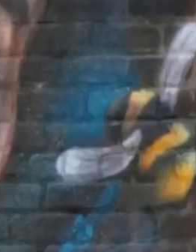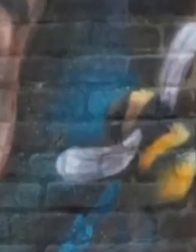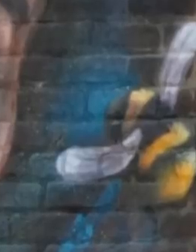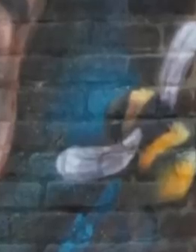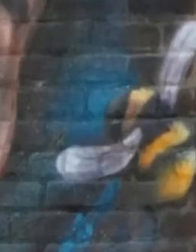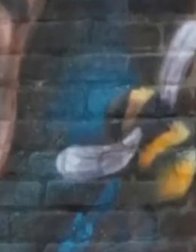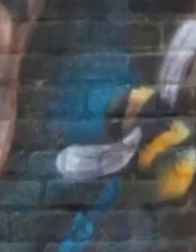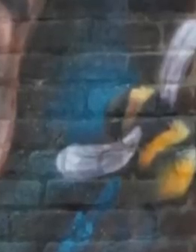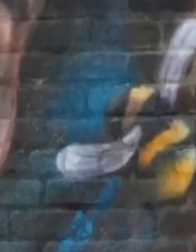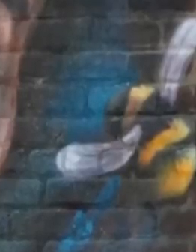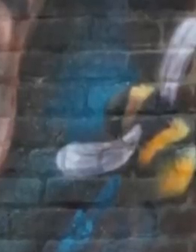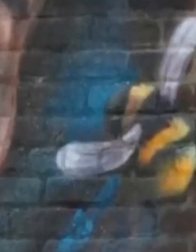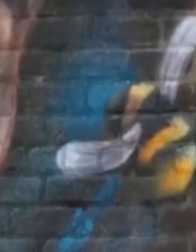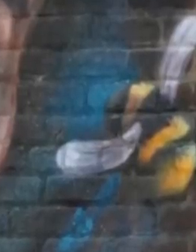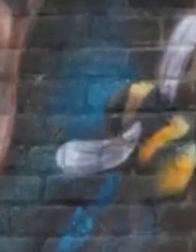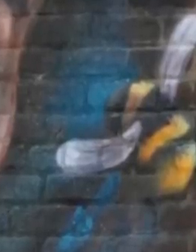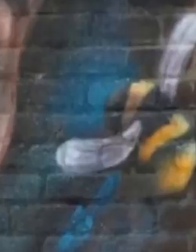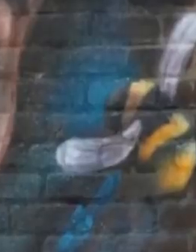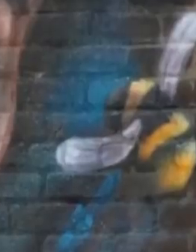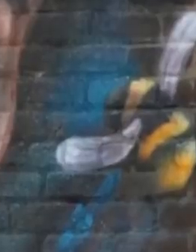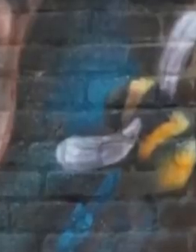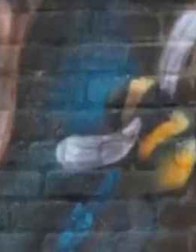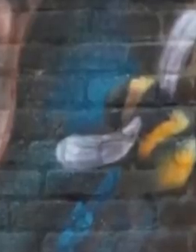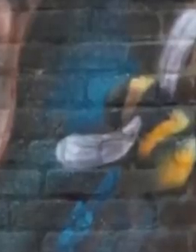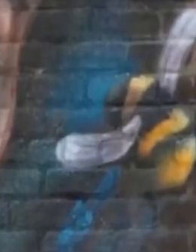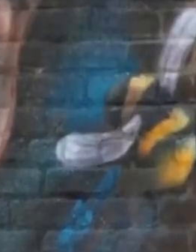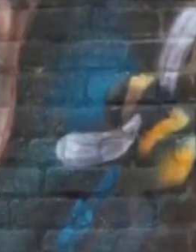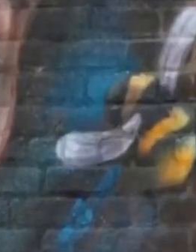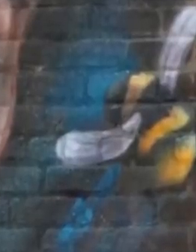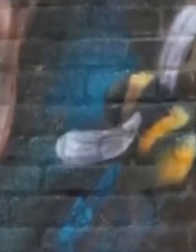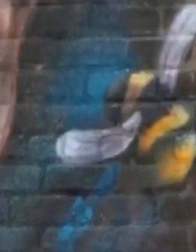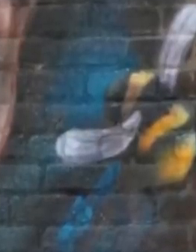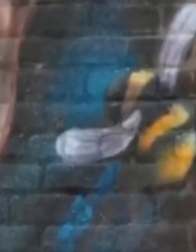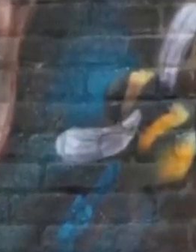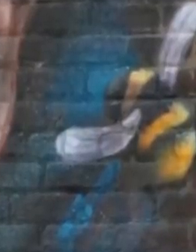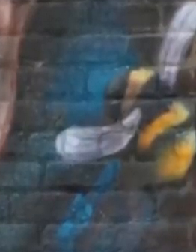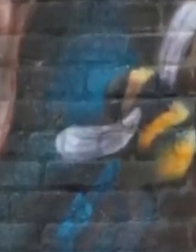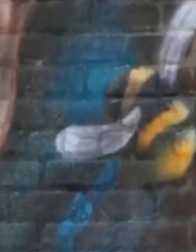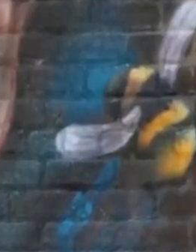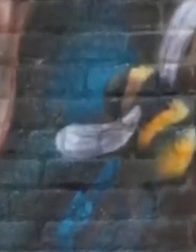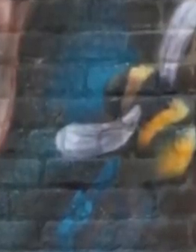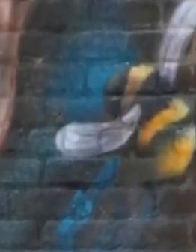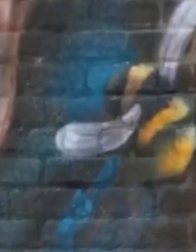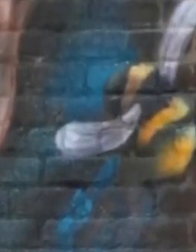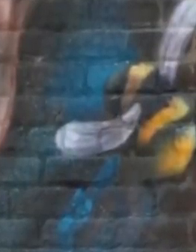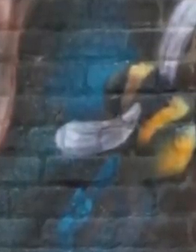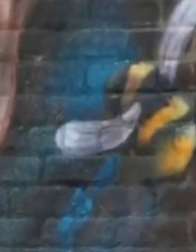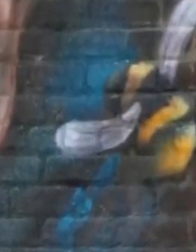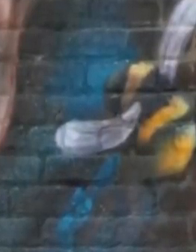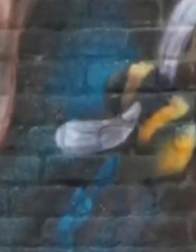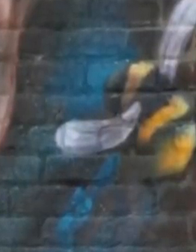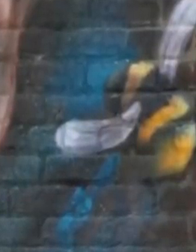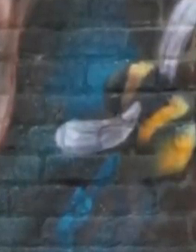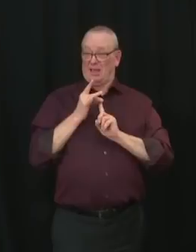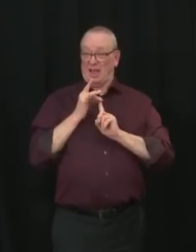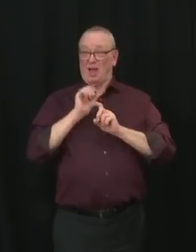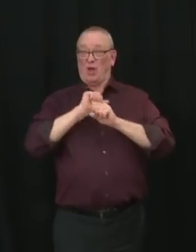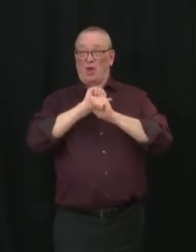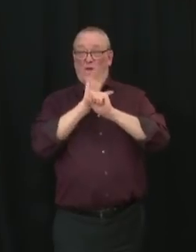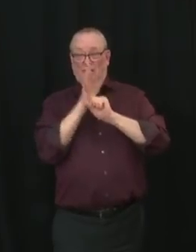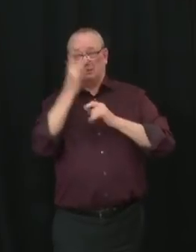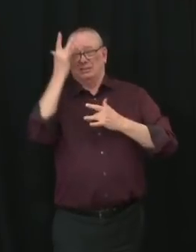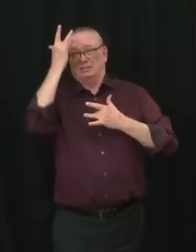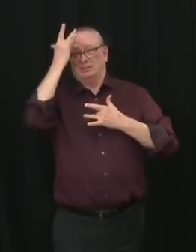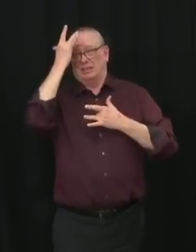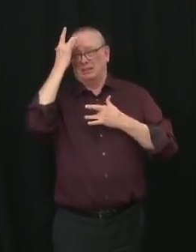Before I get to the latest numbers, I want to clarify what the isolation requirements currently are in Alberta and when they begin, as I've heard some questions on